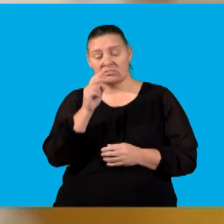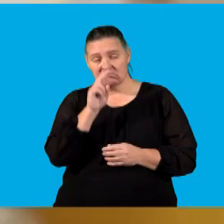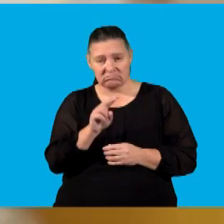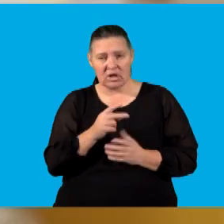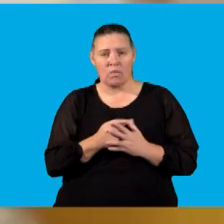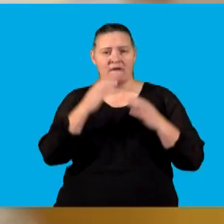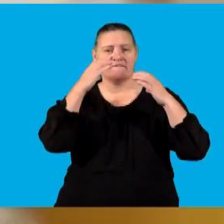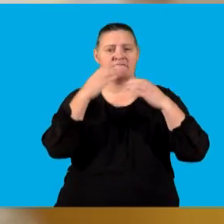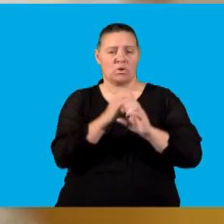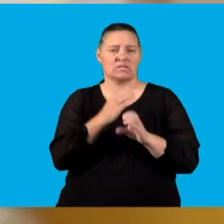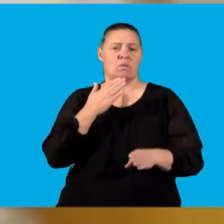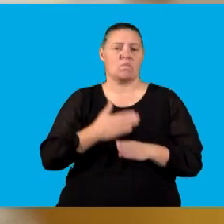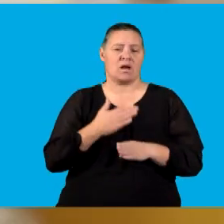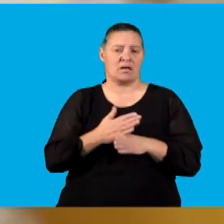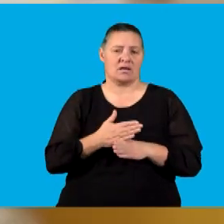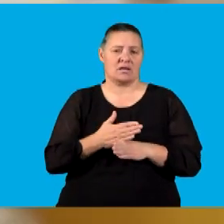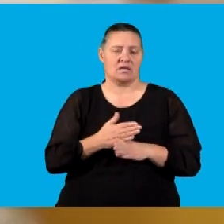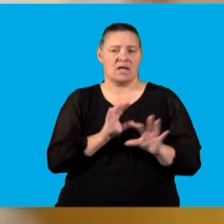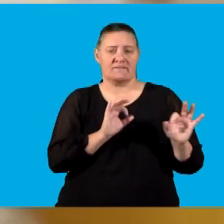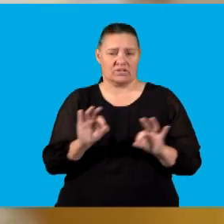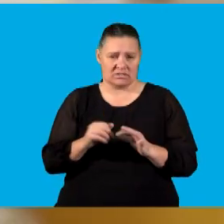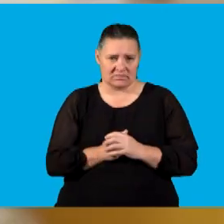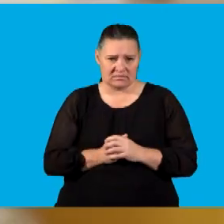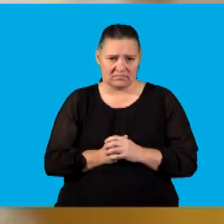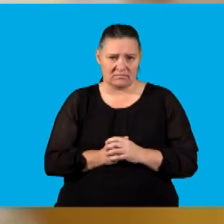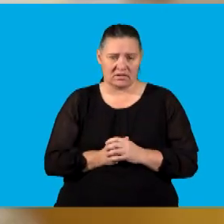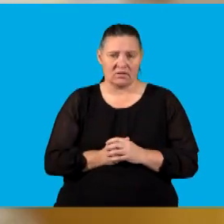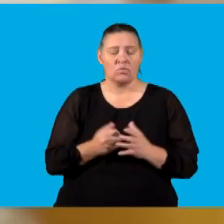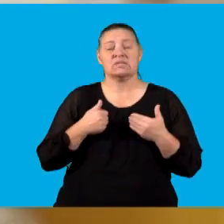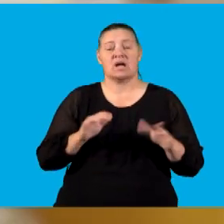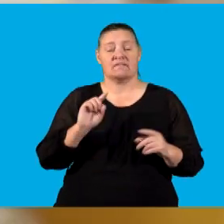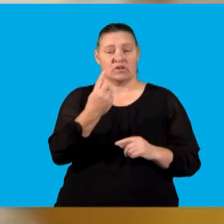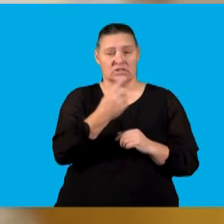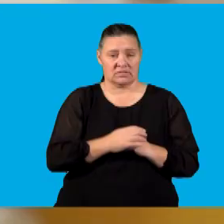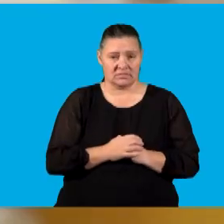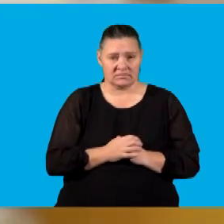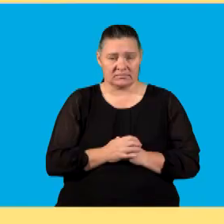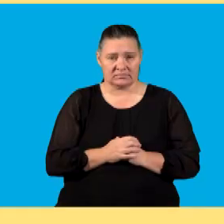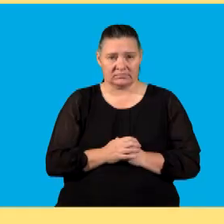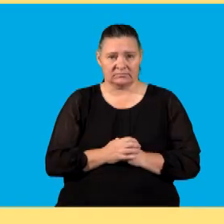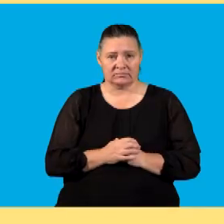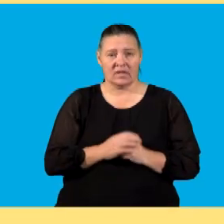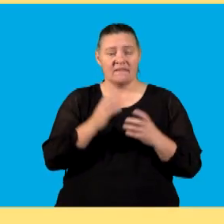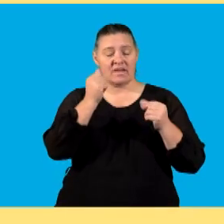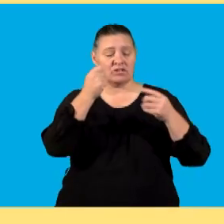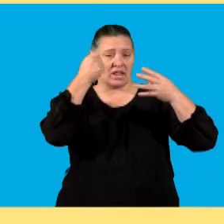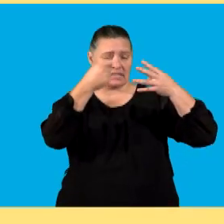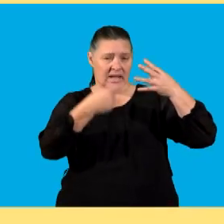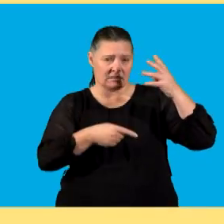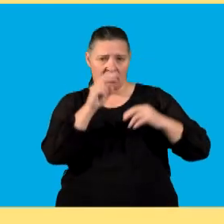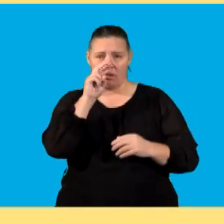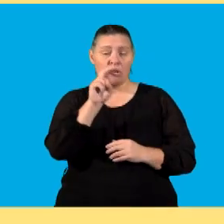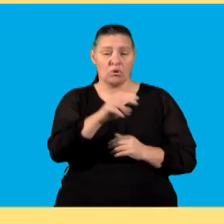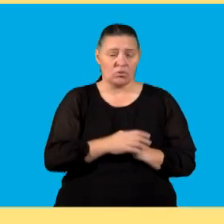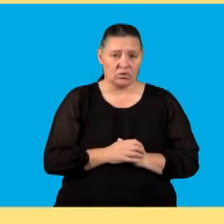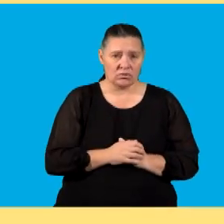said we are focusing on operating efficiency. So let's start with the first one. The first financial indicator that we're going to